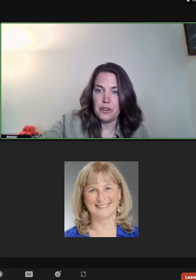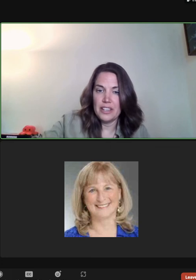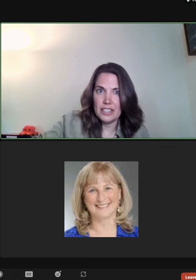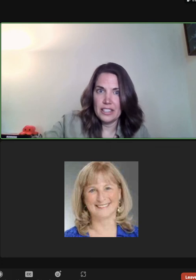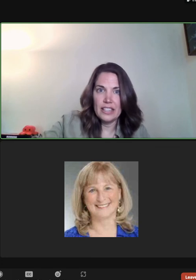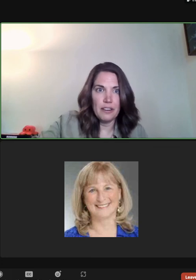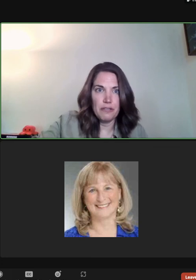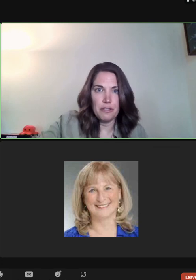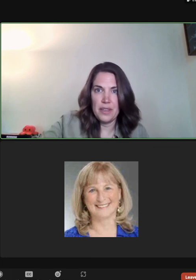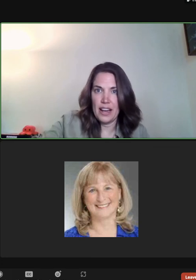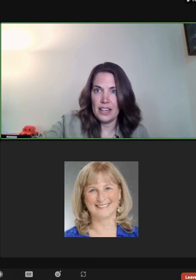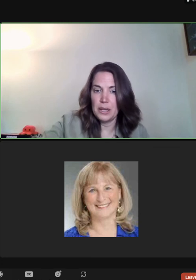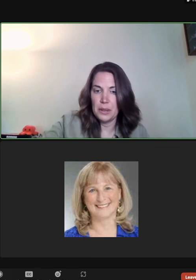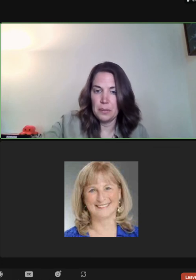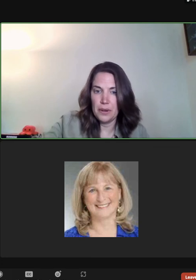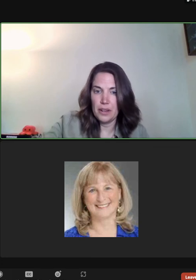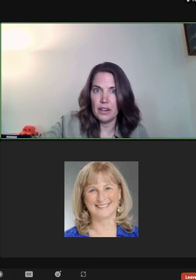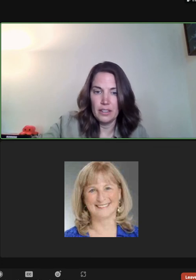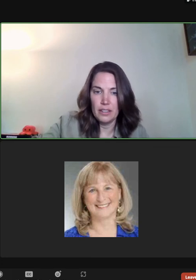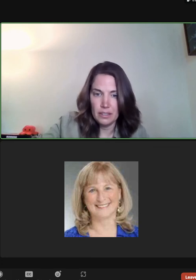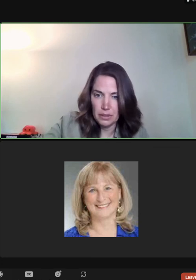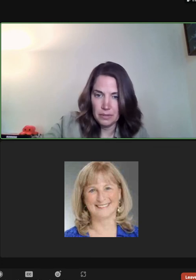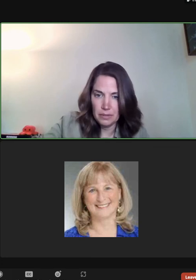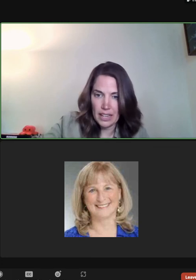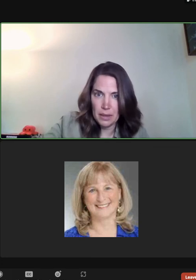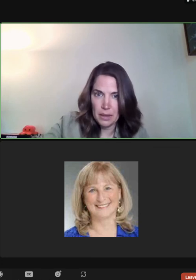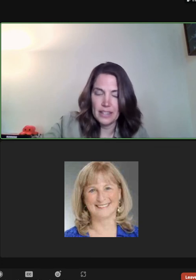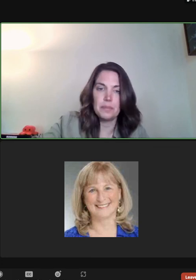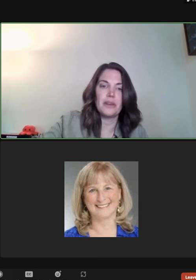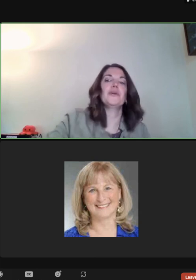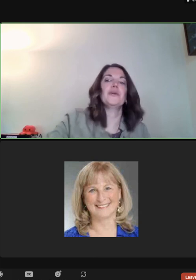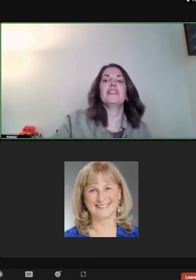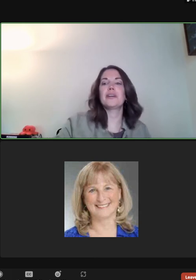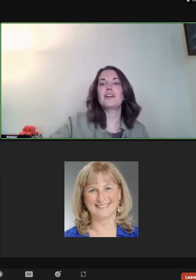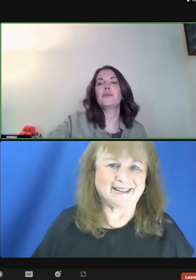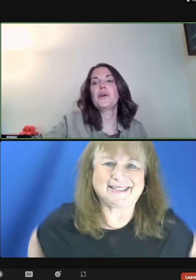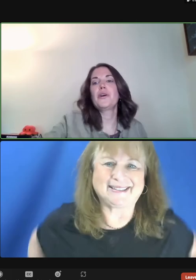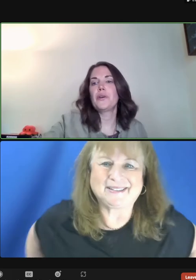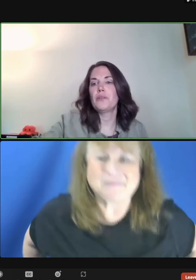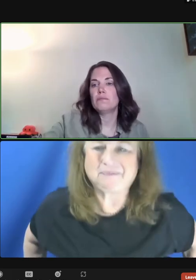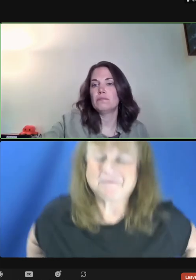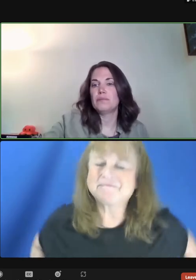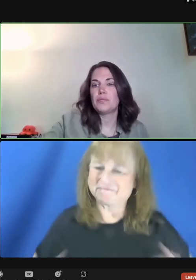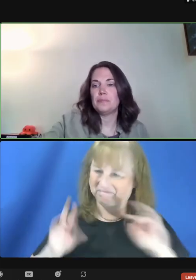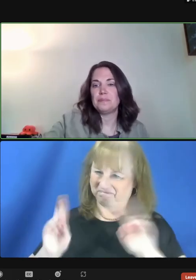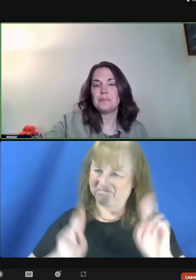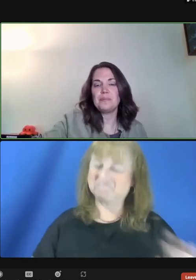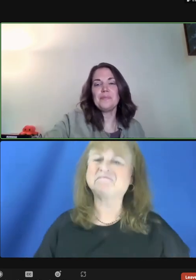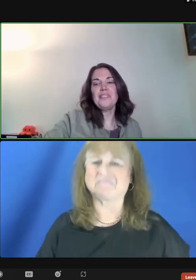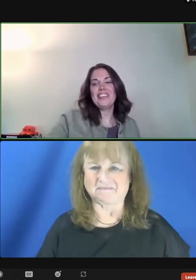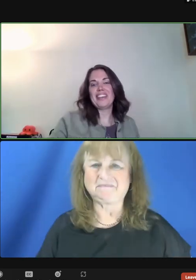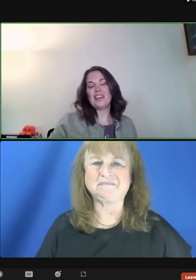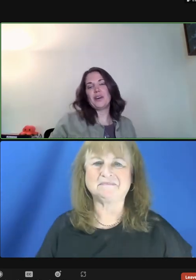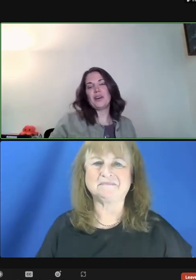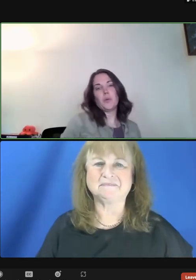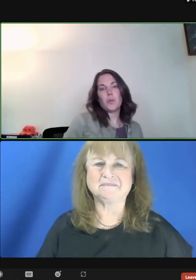So I don't know if you guys could get from that, but can I get back to the PowerPoint? There we go.